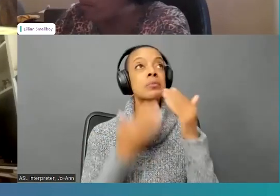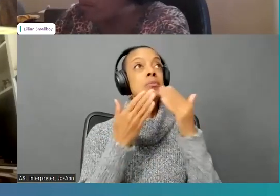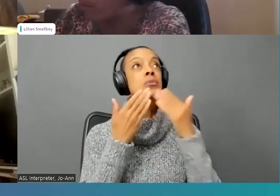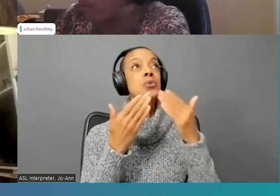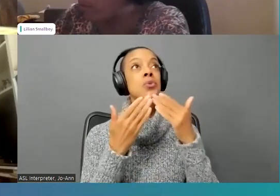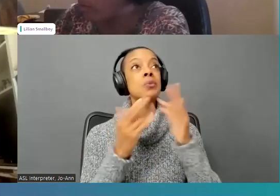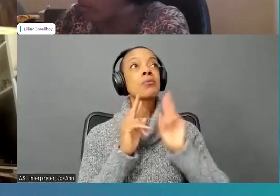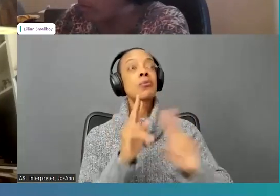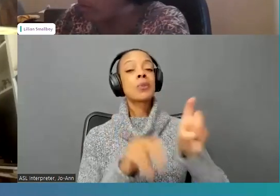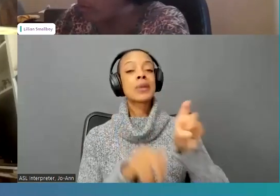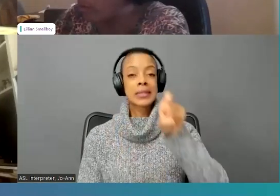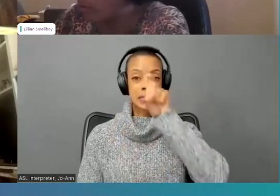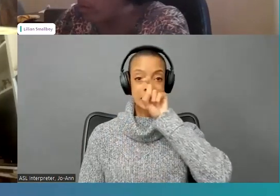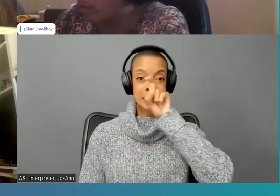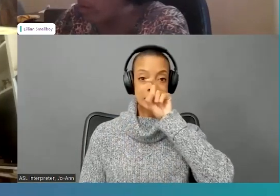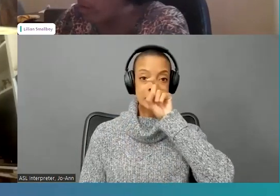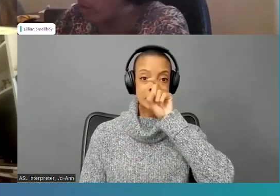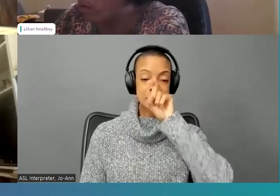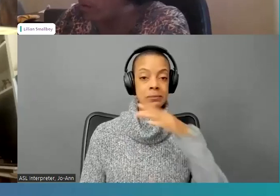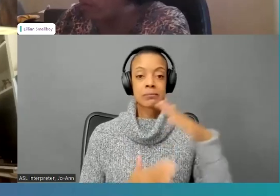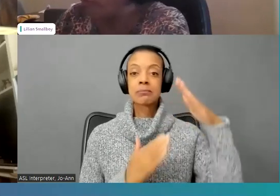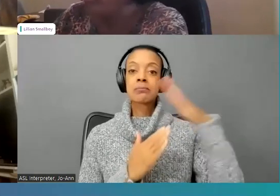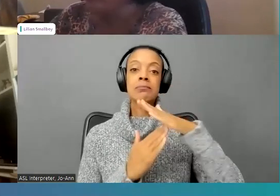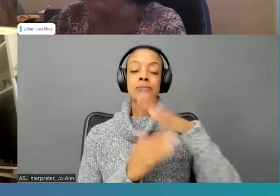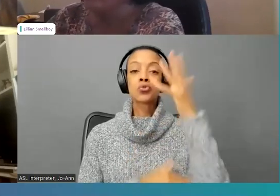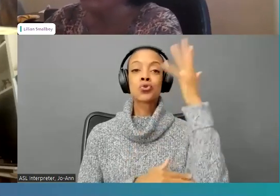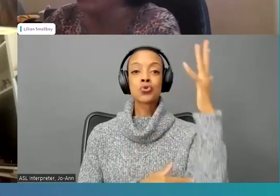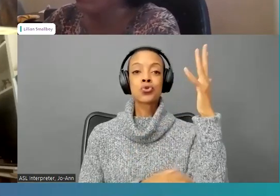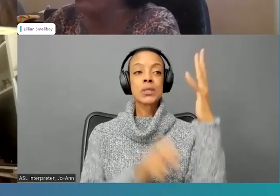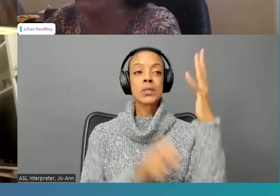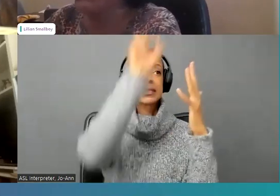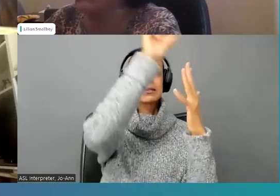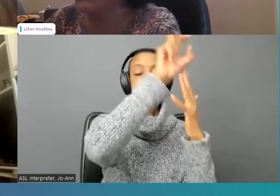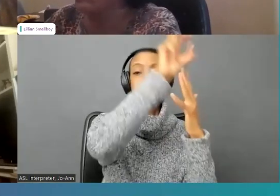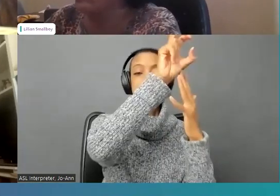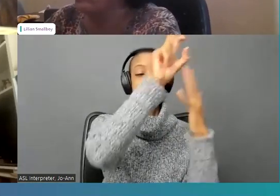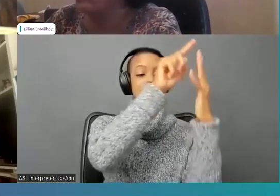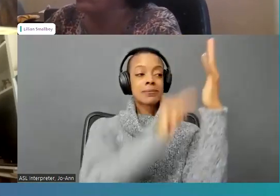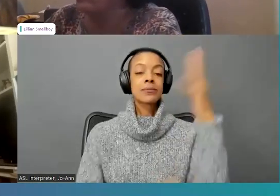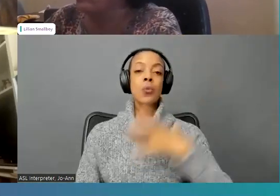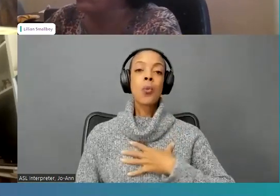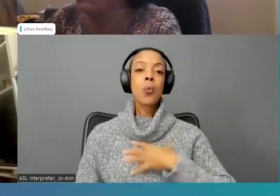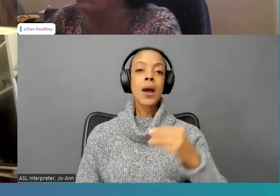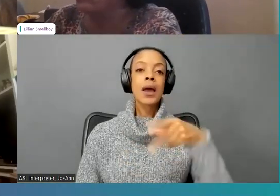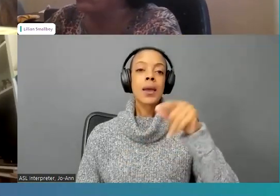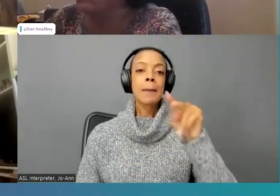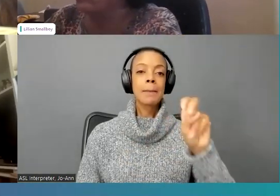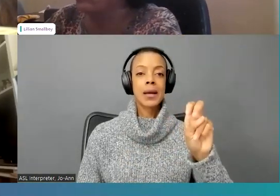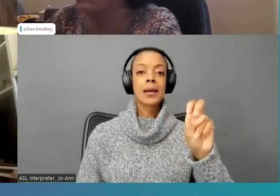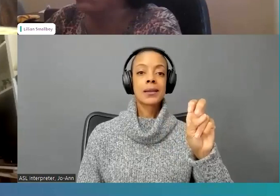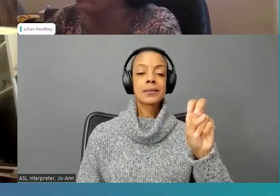because he sits on top of the tree of peace, the white pine. And the eagle has